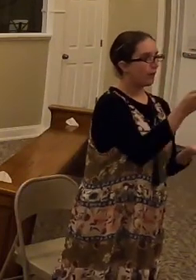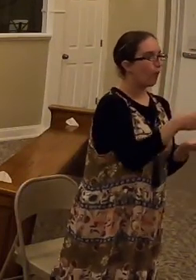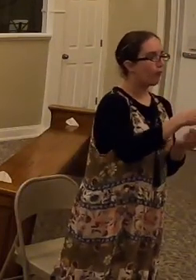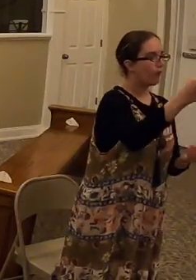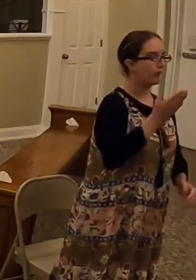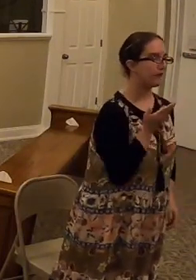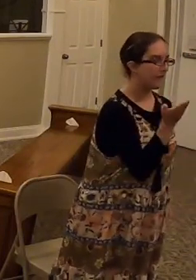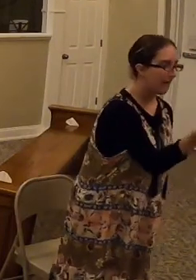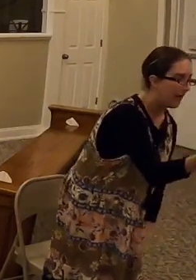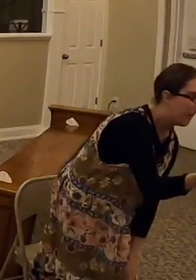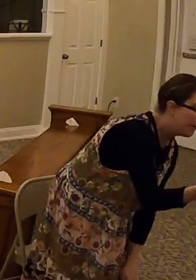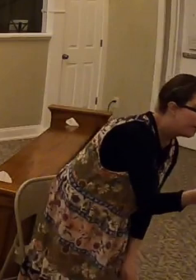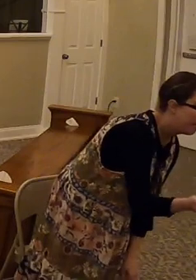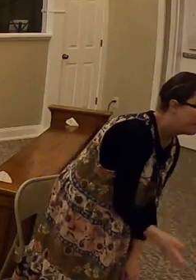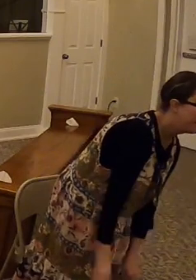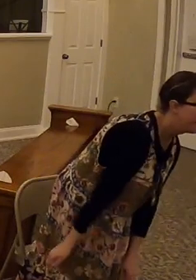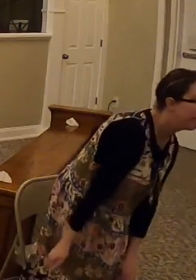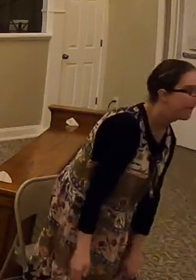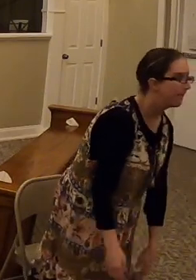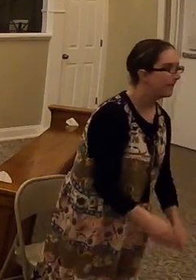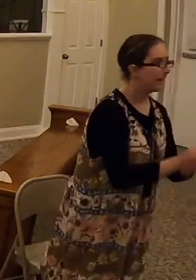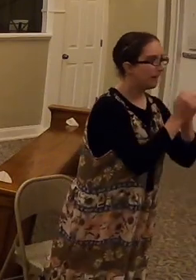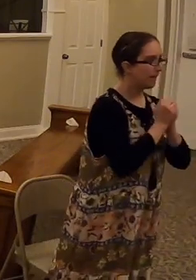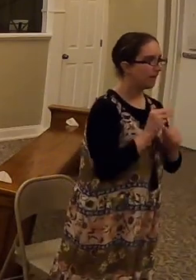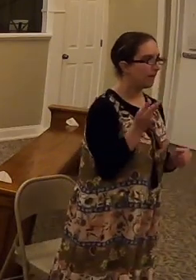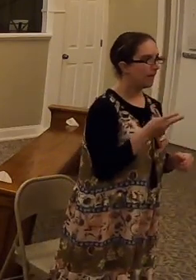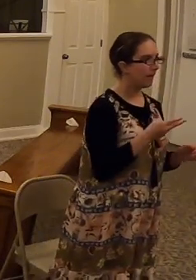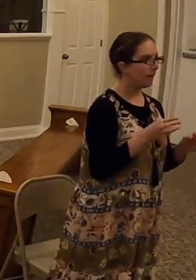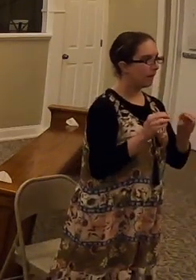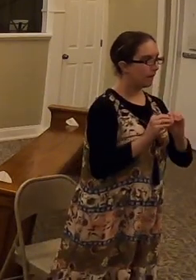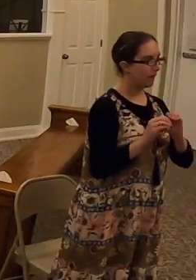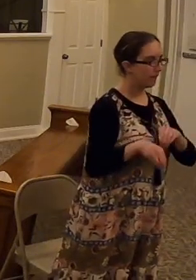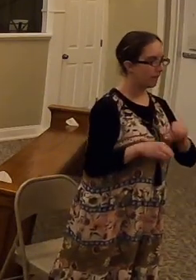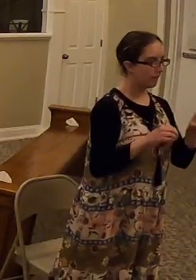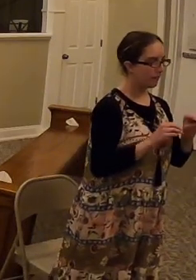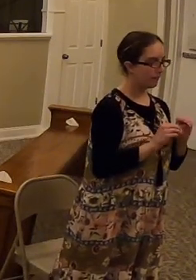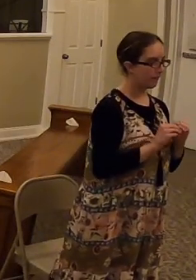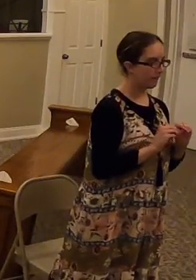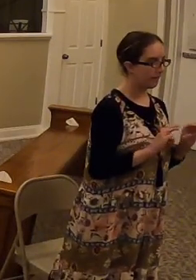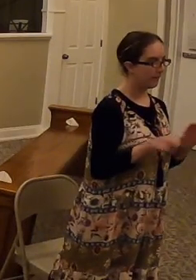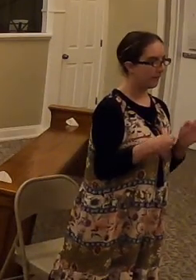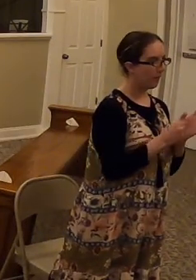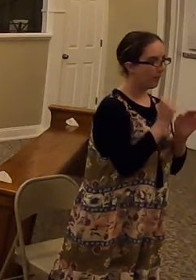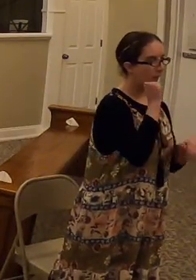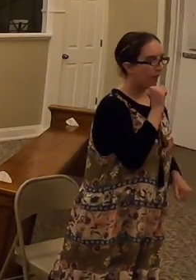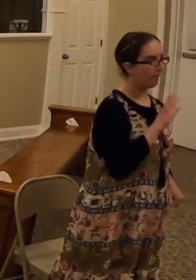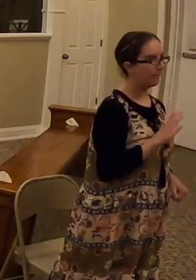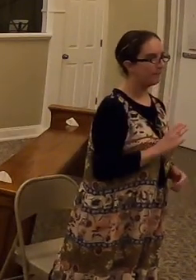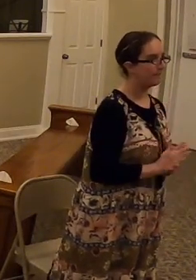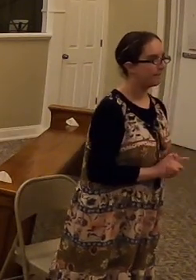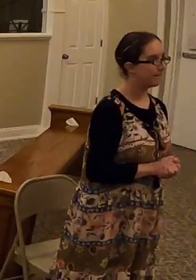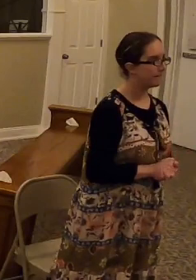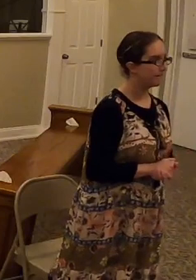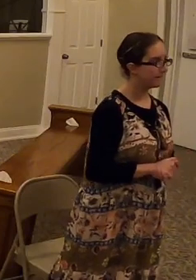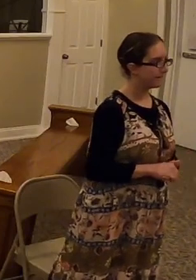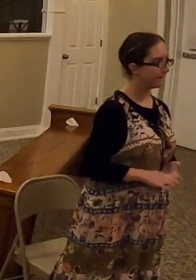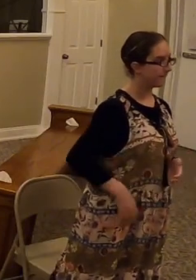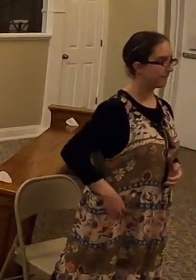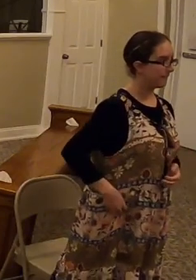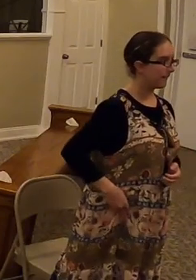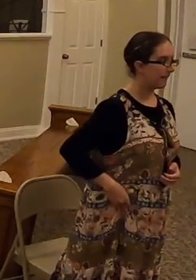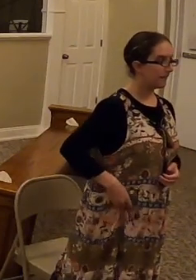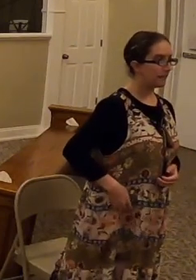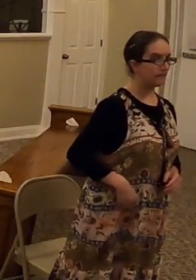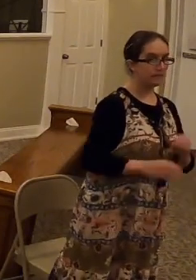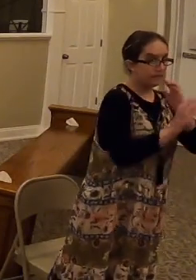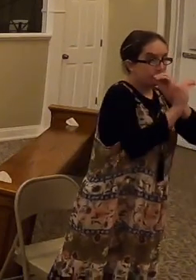there. Amen. Amen. Amen. We don't do nothing but prayer on, ladies, do. That's a good start. Amen.